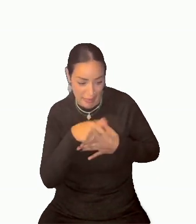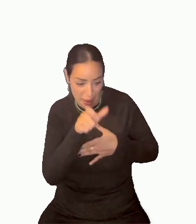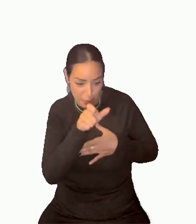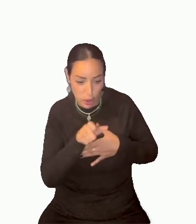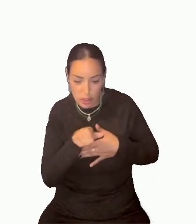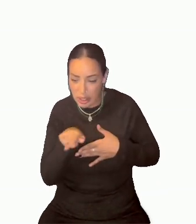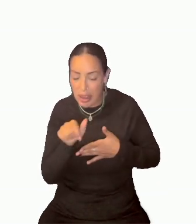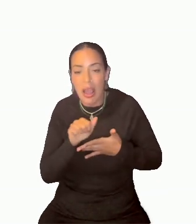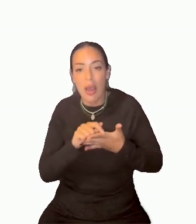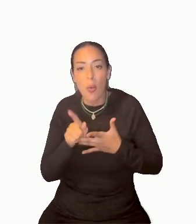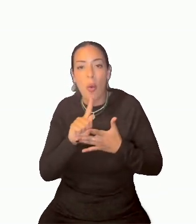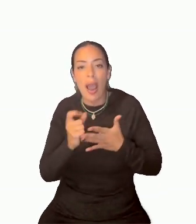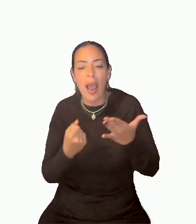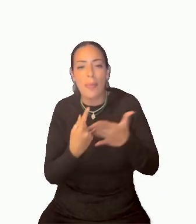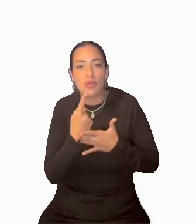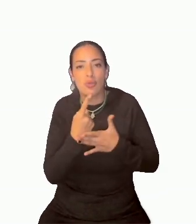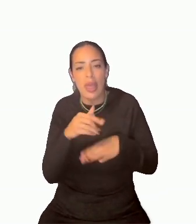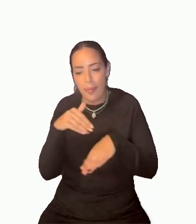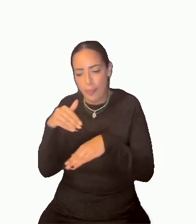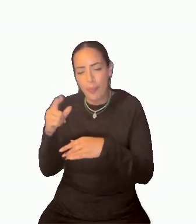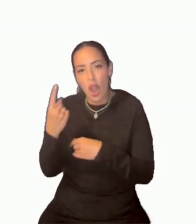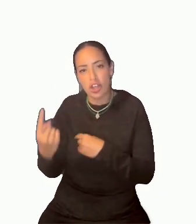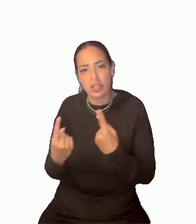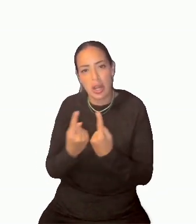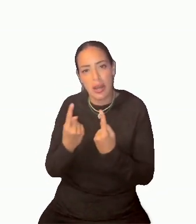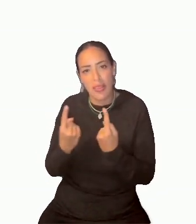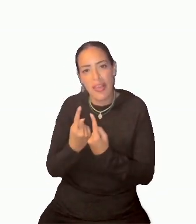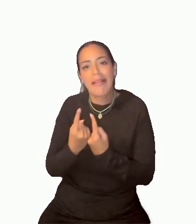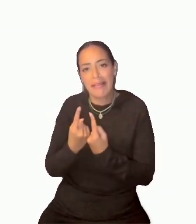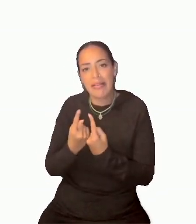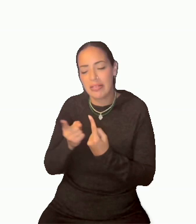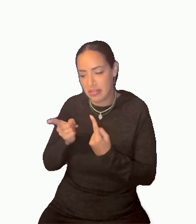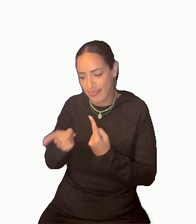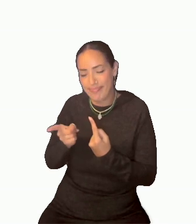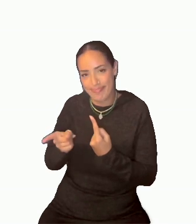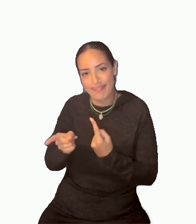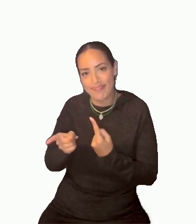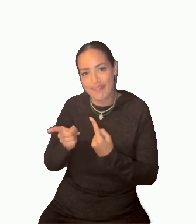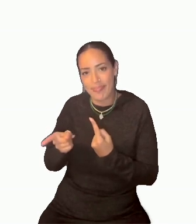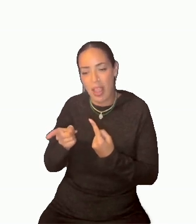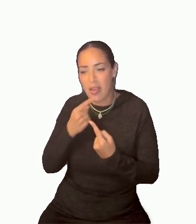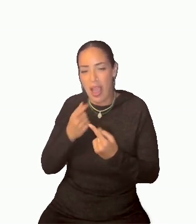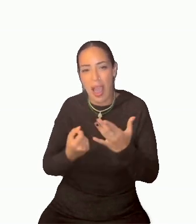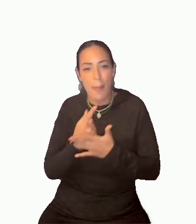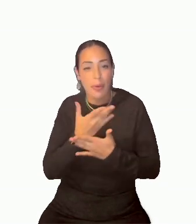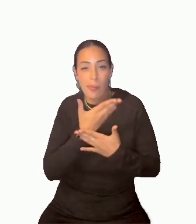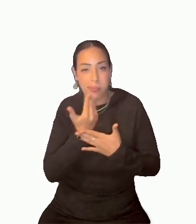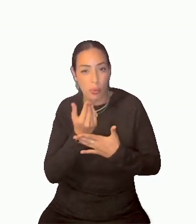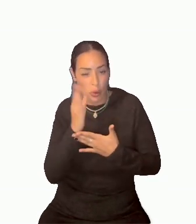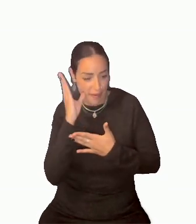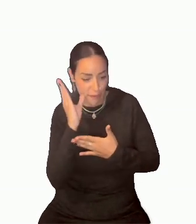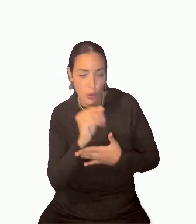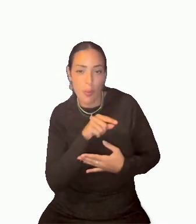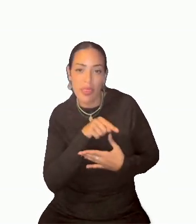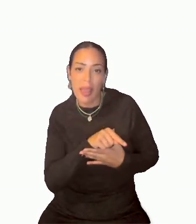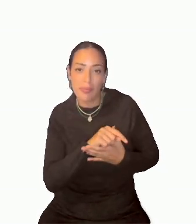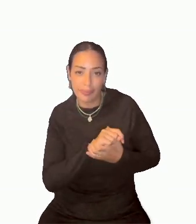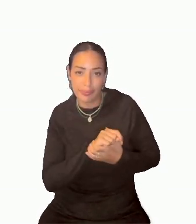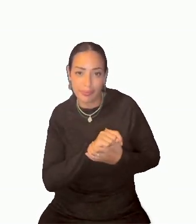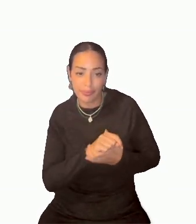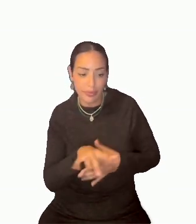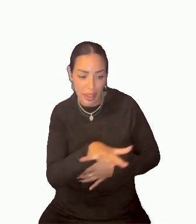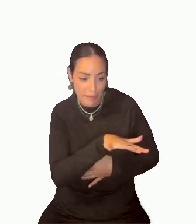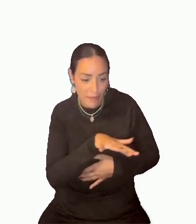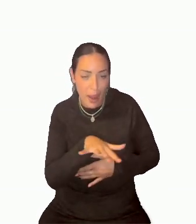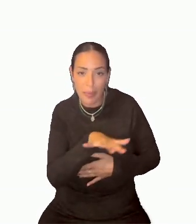one's personal effects was still common, often taking place without their consent or knowledge. Even when it seems like the